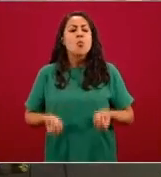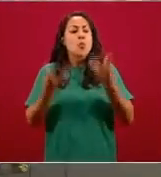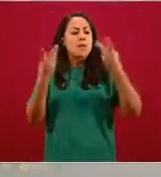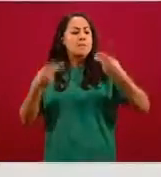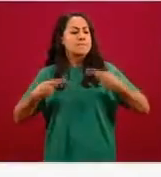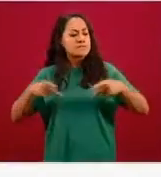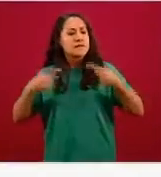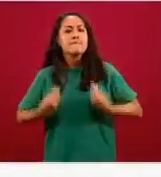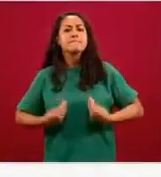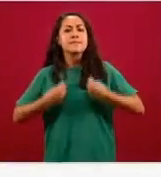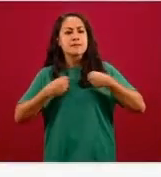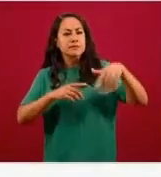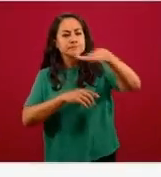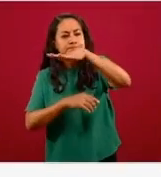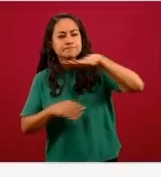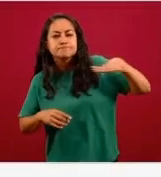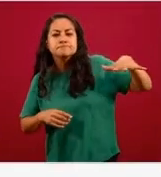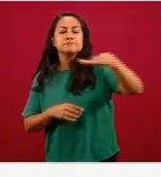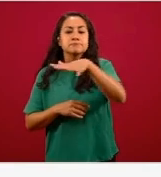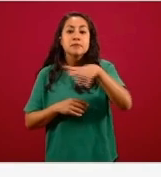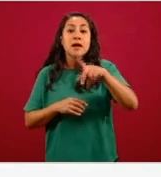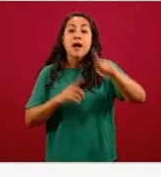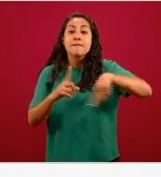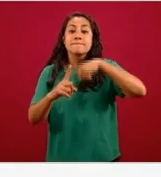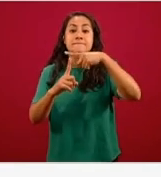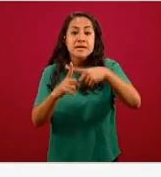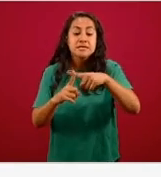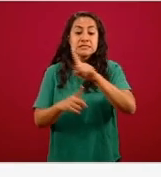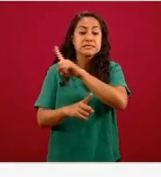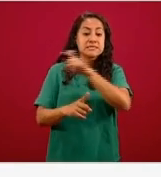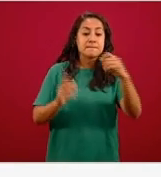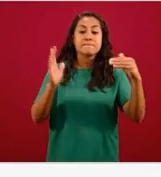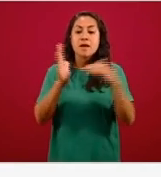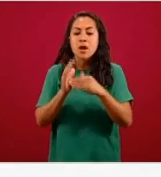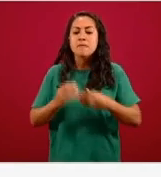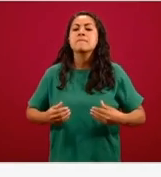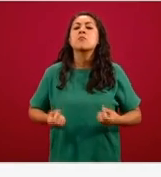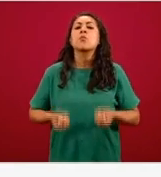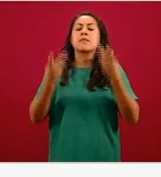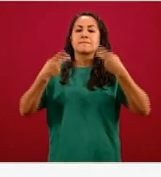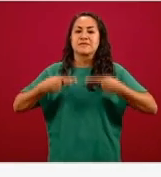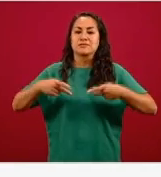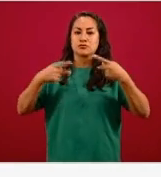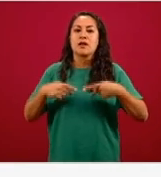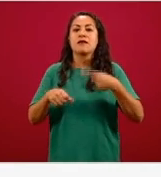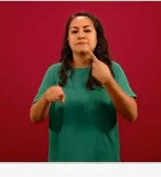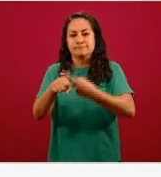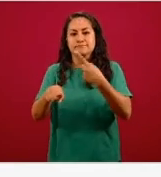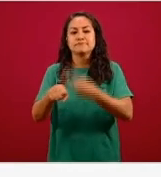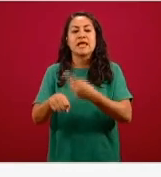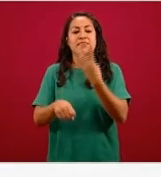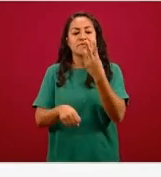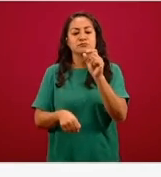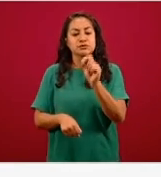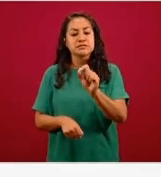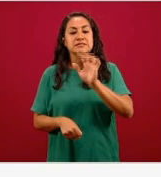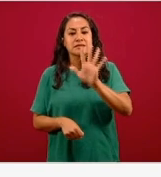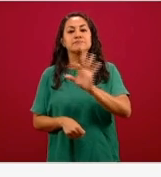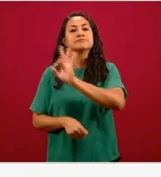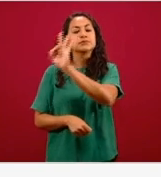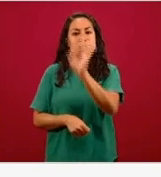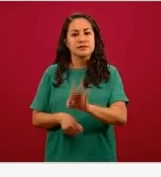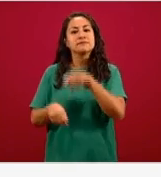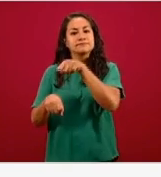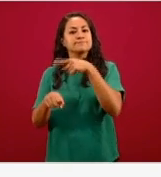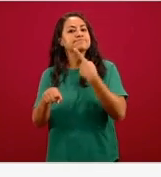incidence rate. And remember, the incidence rate is calculated with relation to the population of each state. So we are